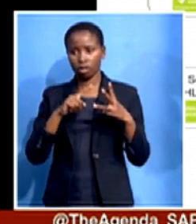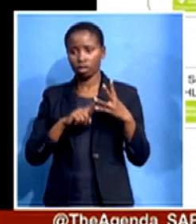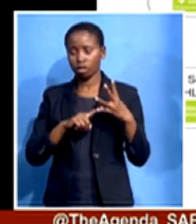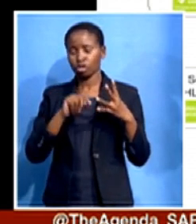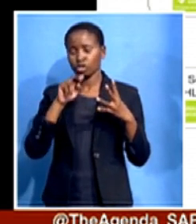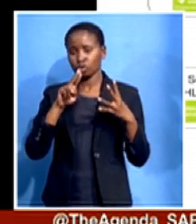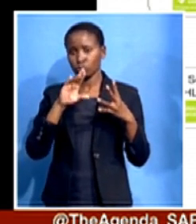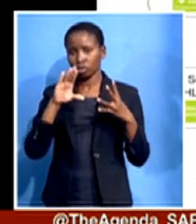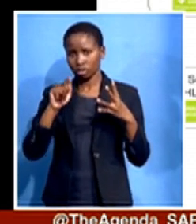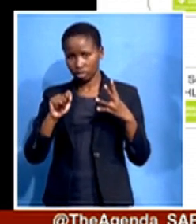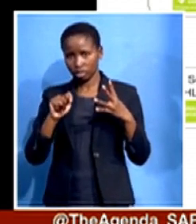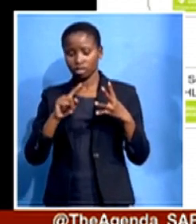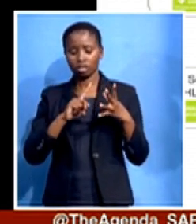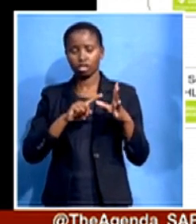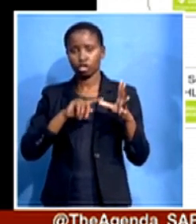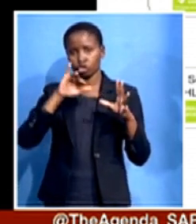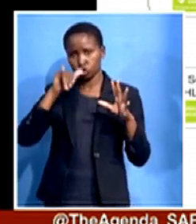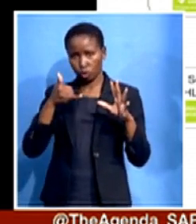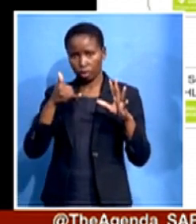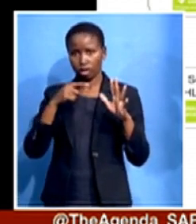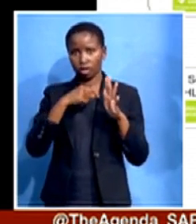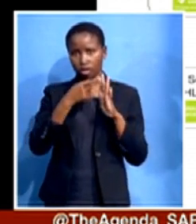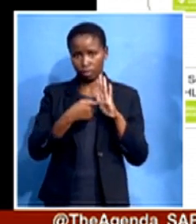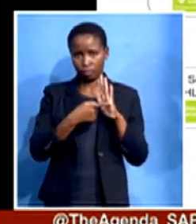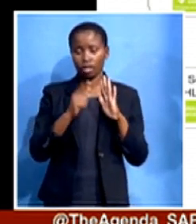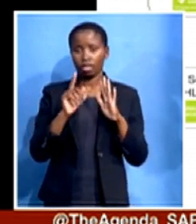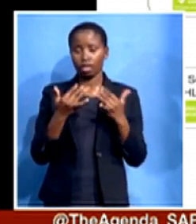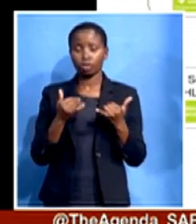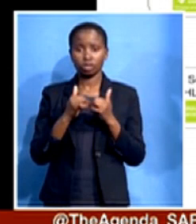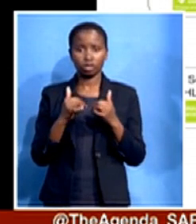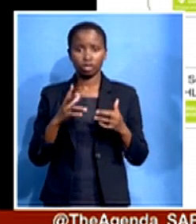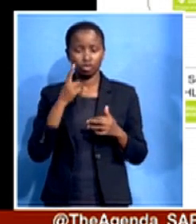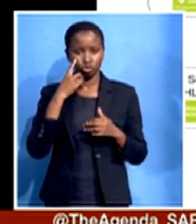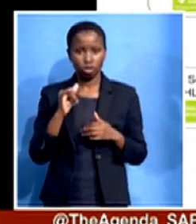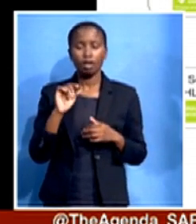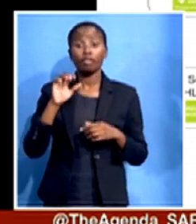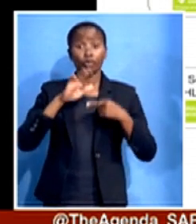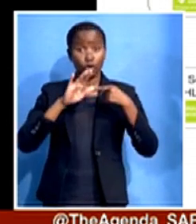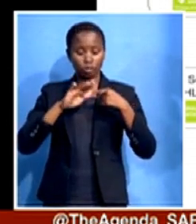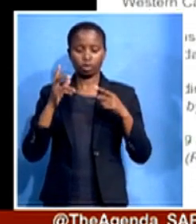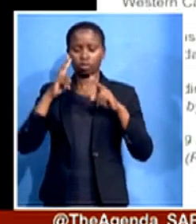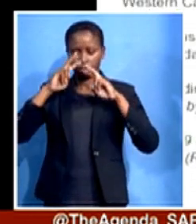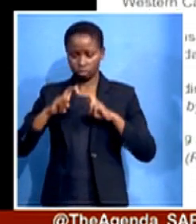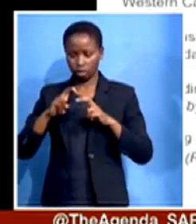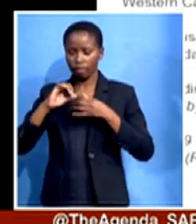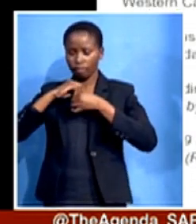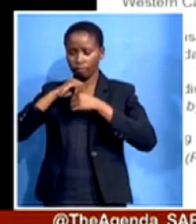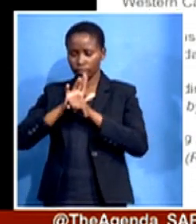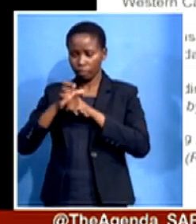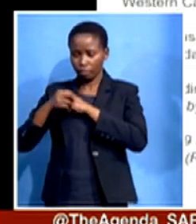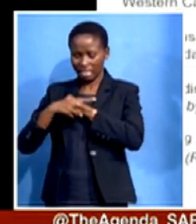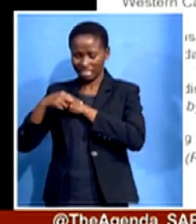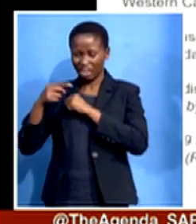at how first of all, where the virus came from, its origin, and also